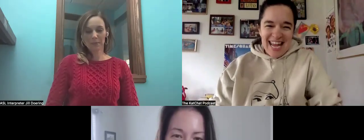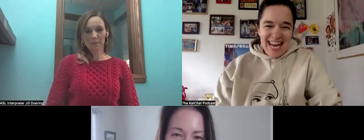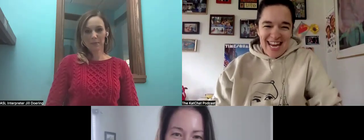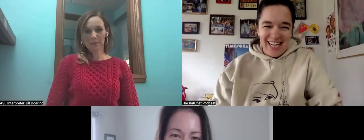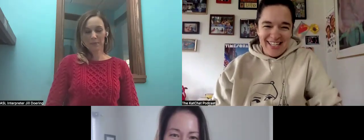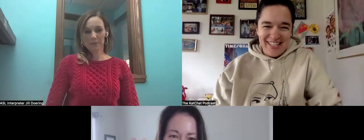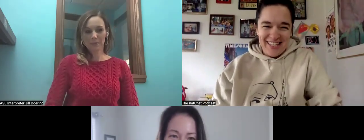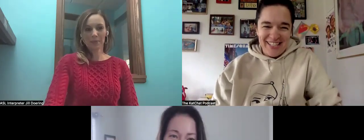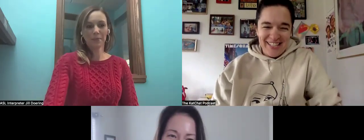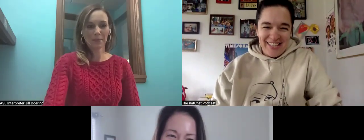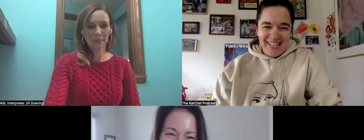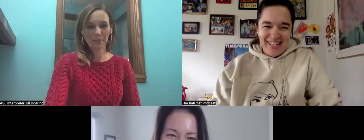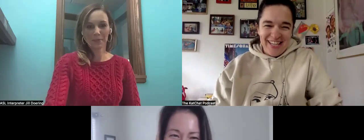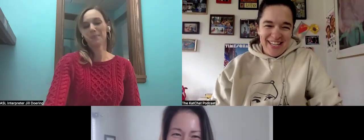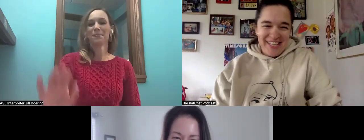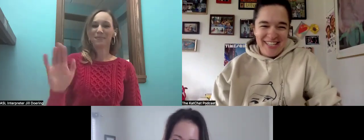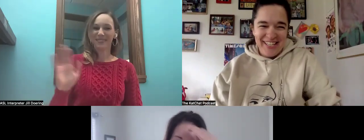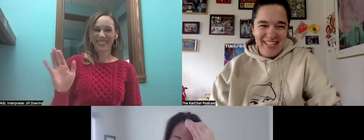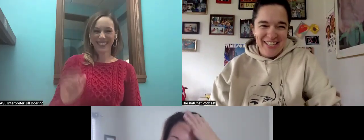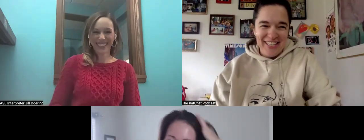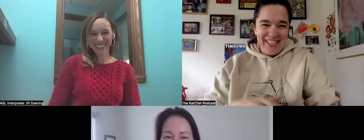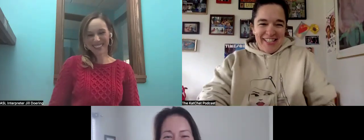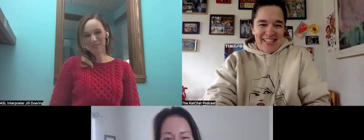Hi, Lindsay. Hi.